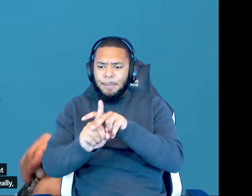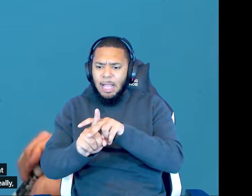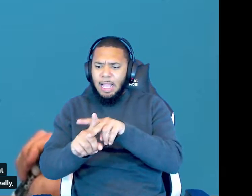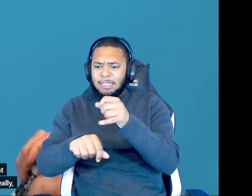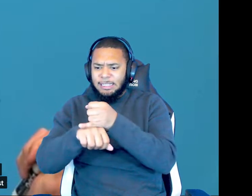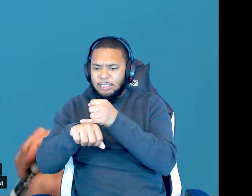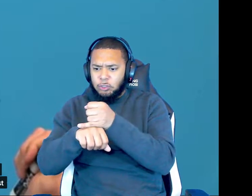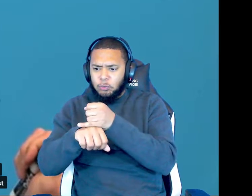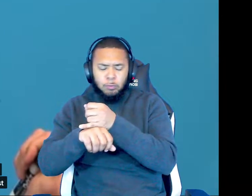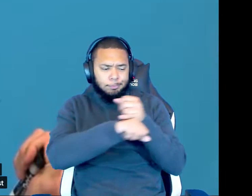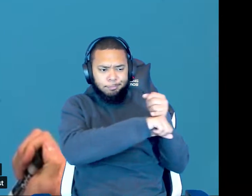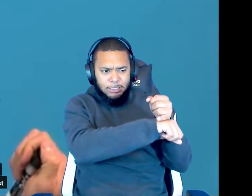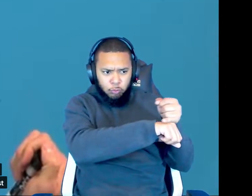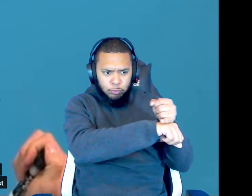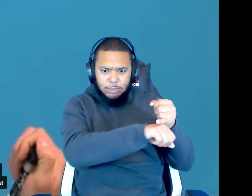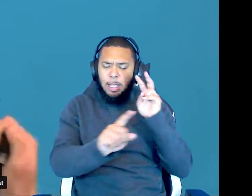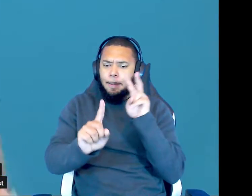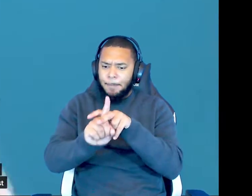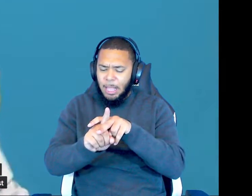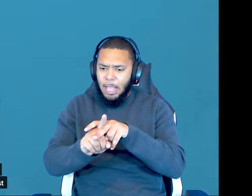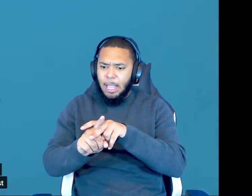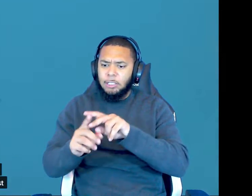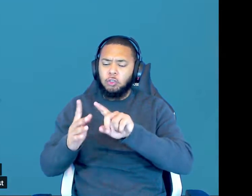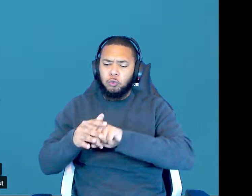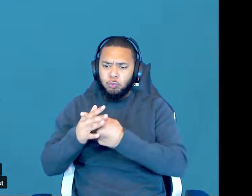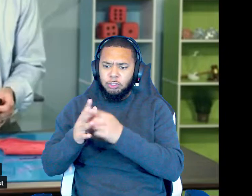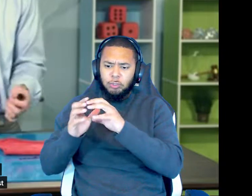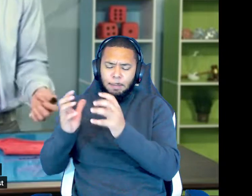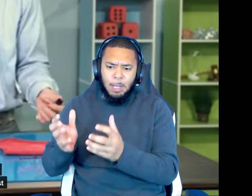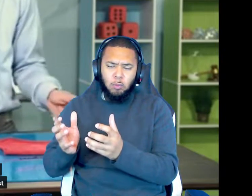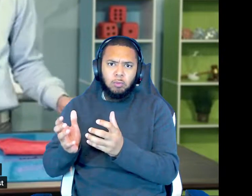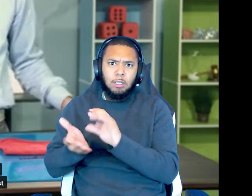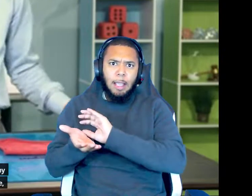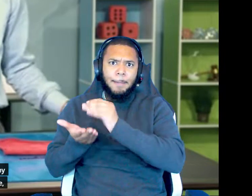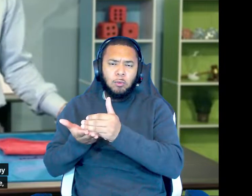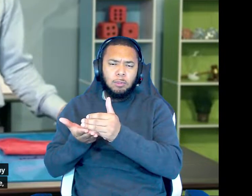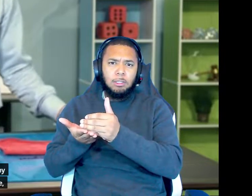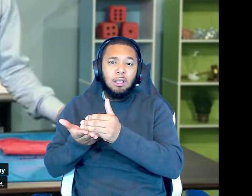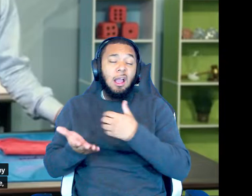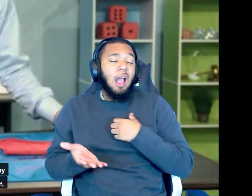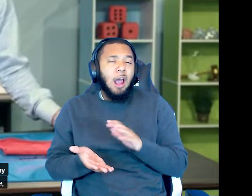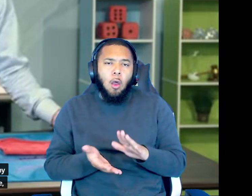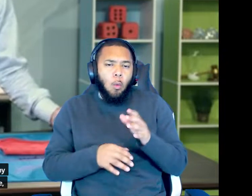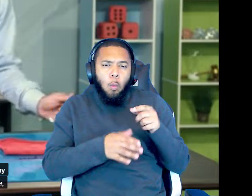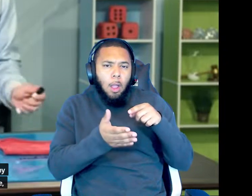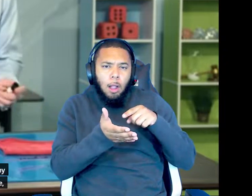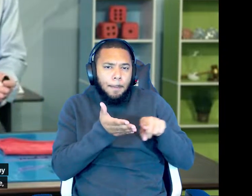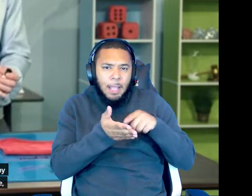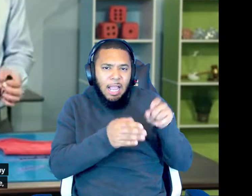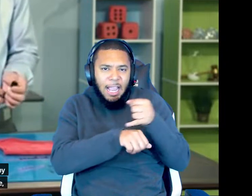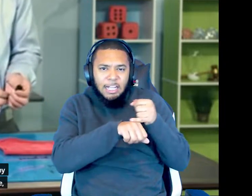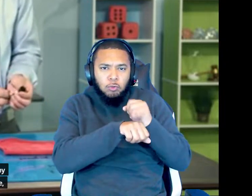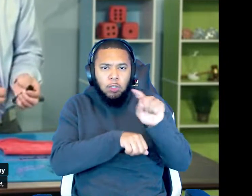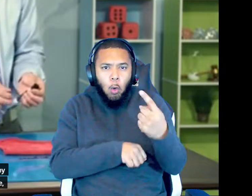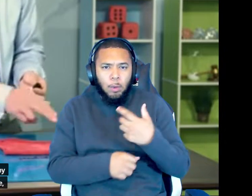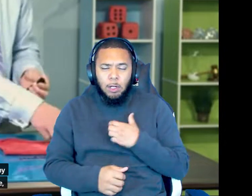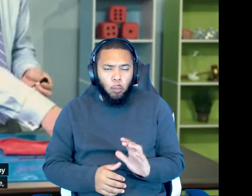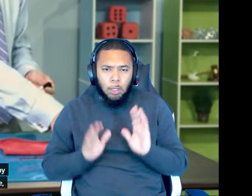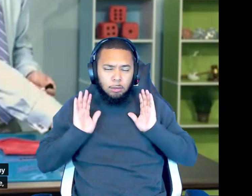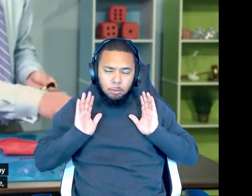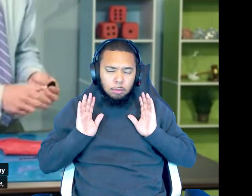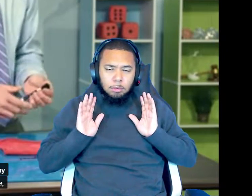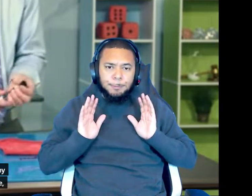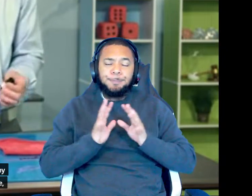Because ideally, I want to pay off this amount as fast as possible. I don't want to just be paying interest for the rest of my life.